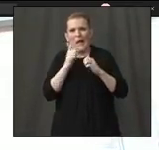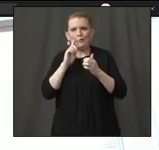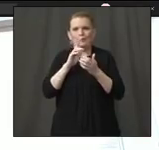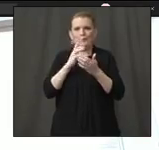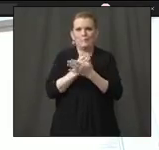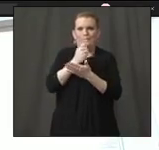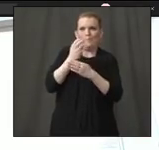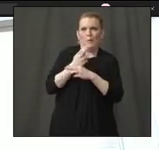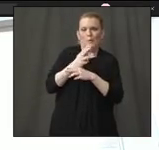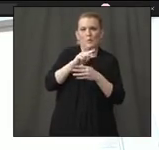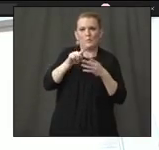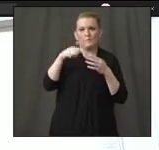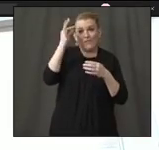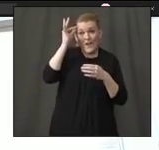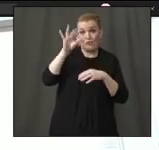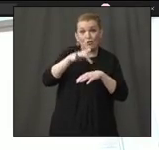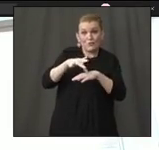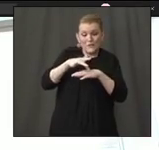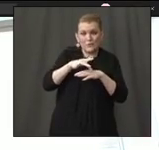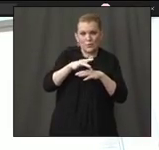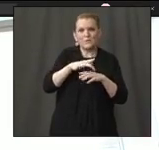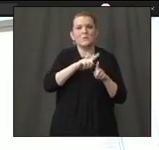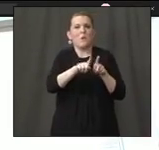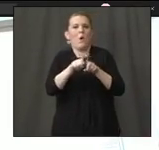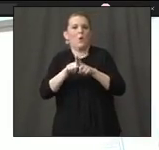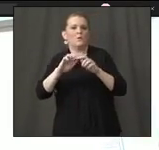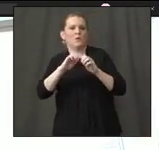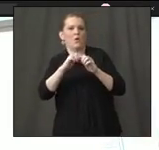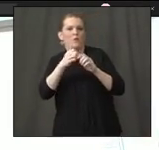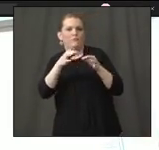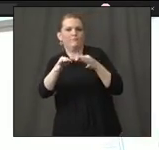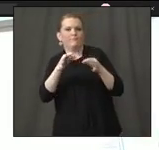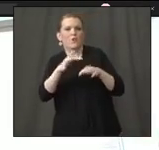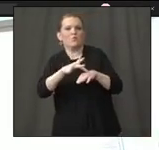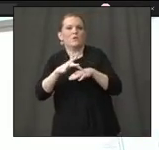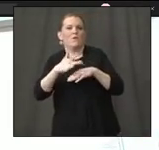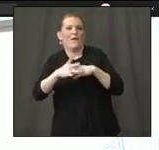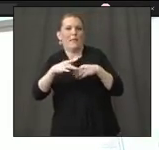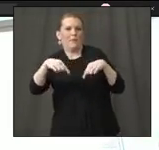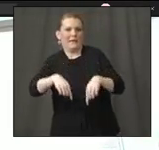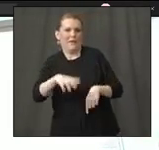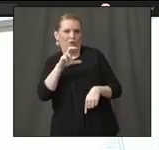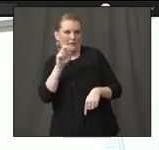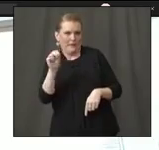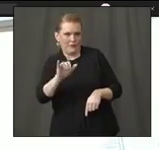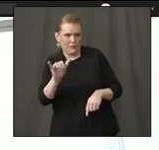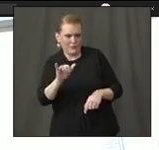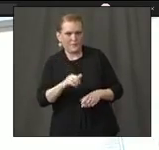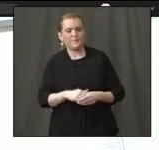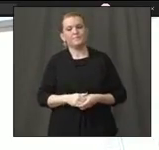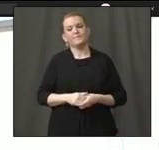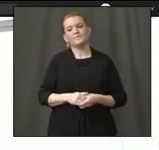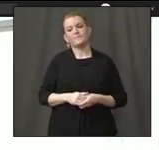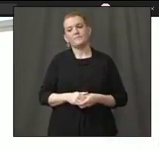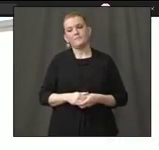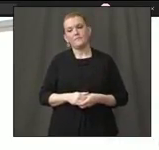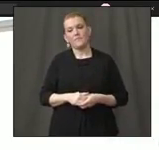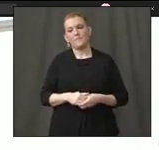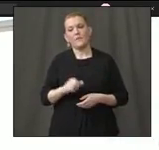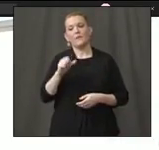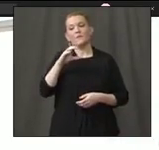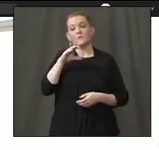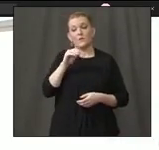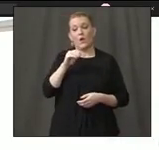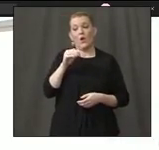also resources that are available at the state level. So there was significant improvements and reforms that were